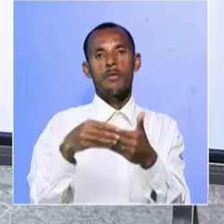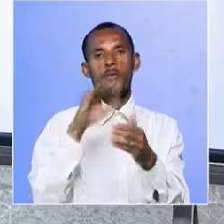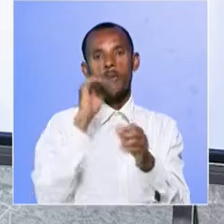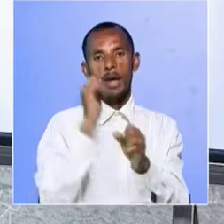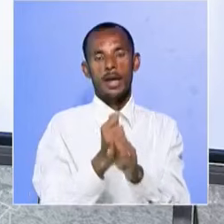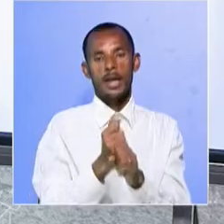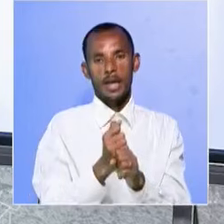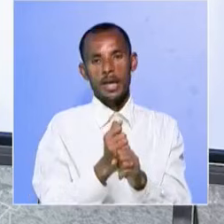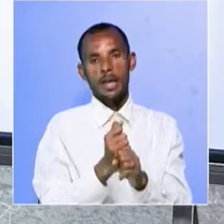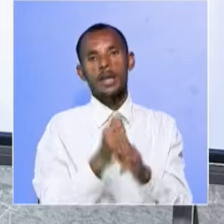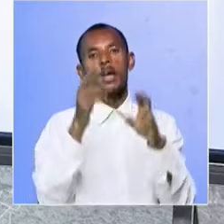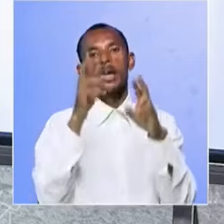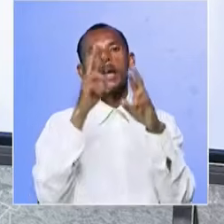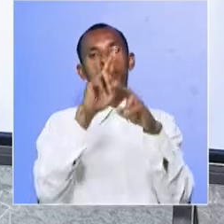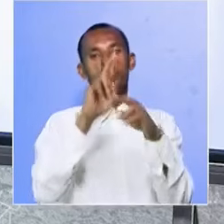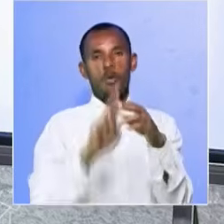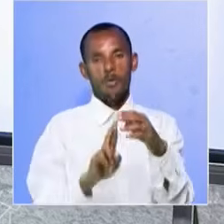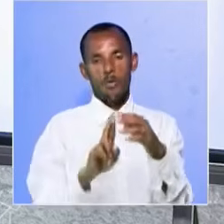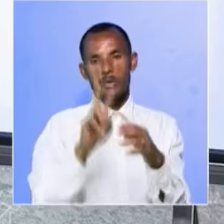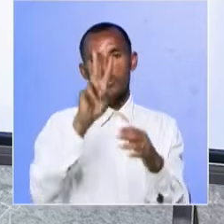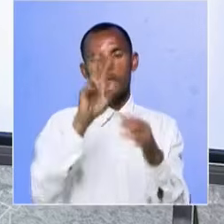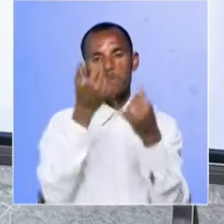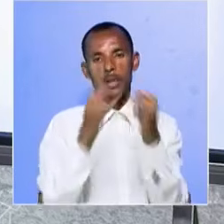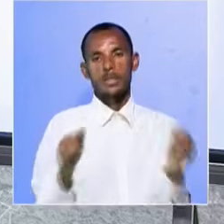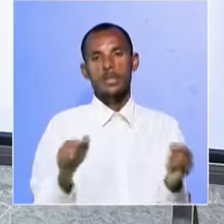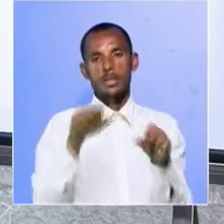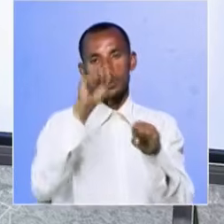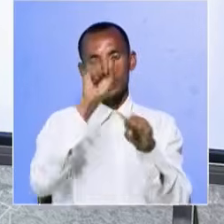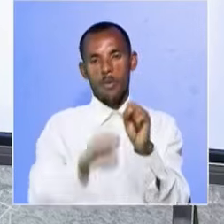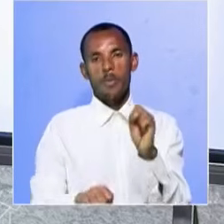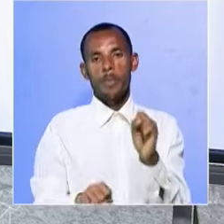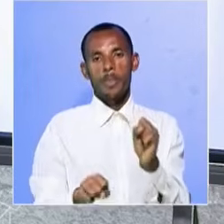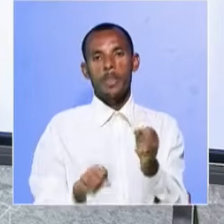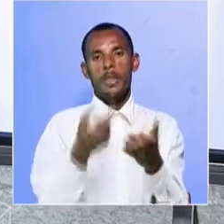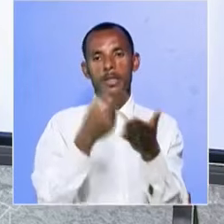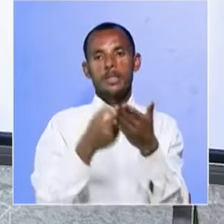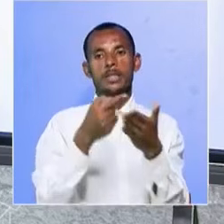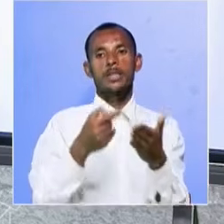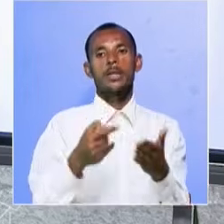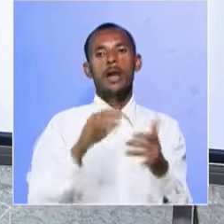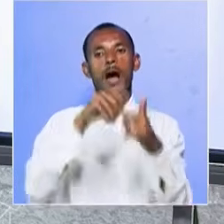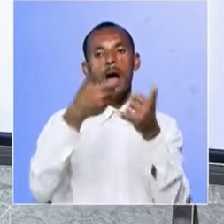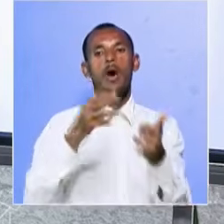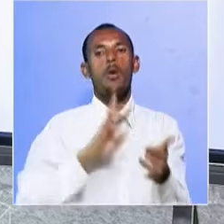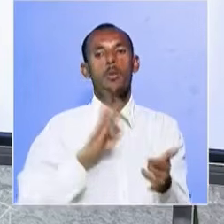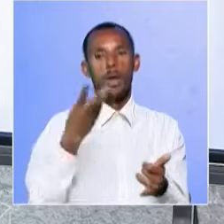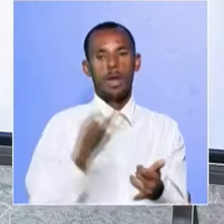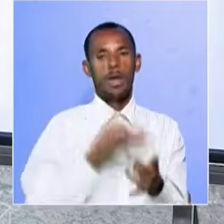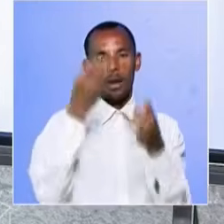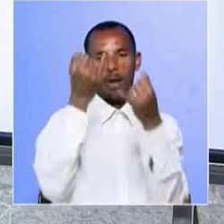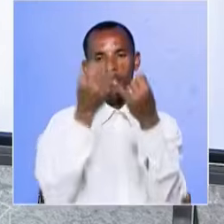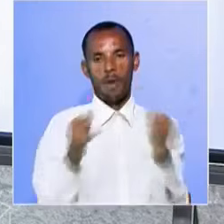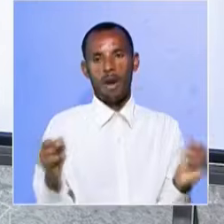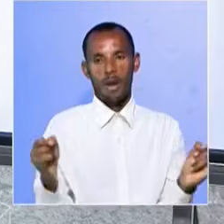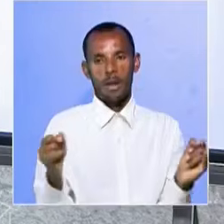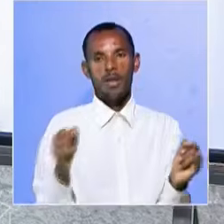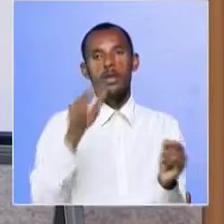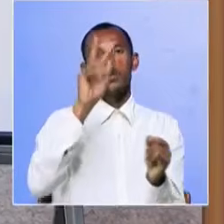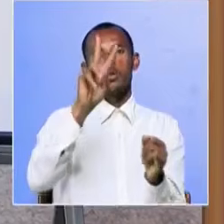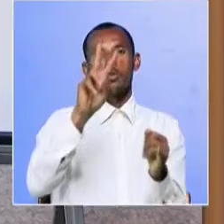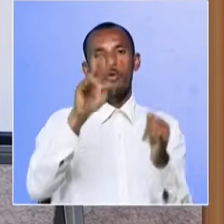the ratio of two fractions. Okay, so this is how we divide